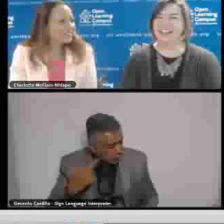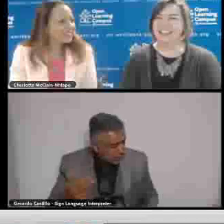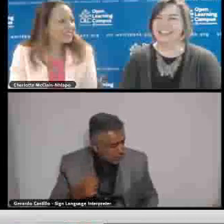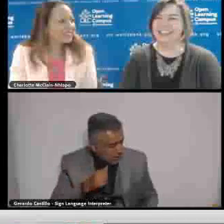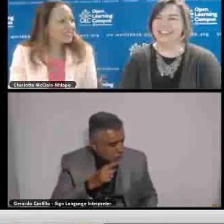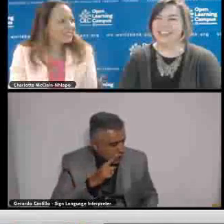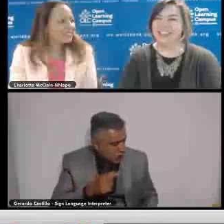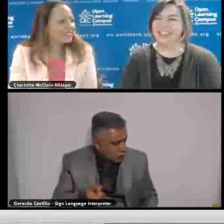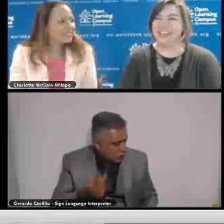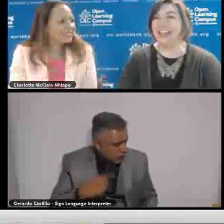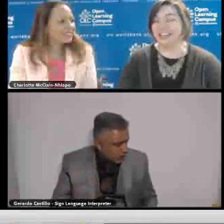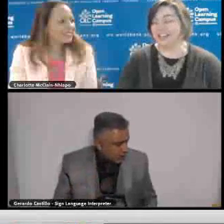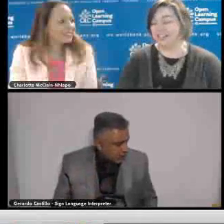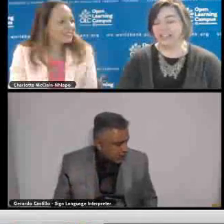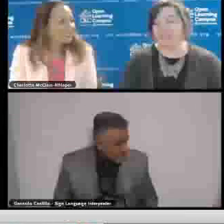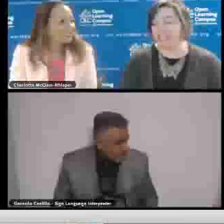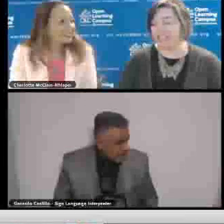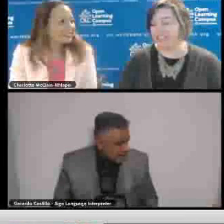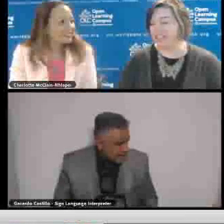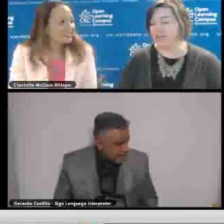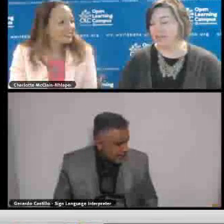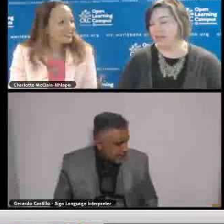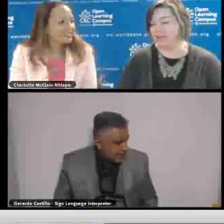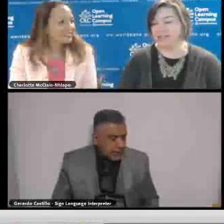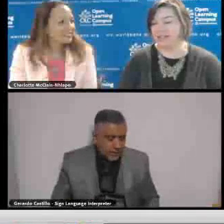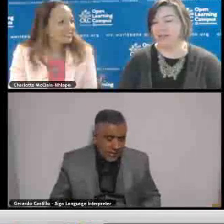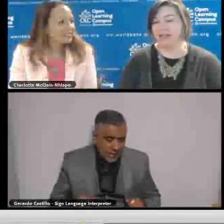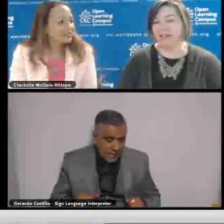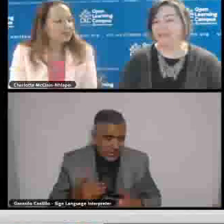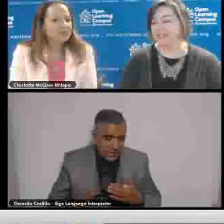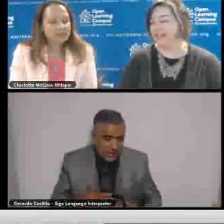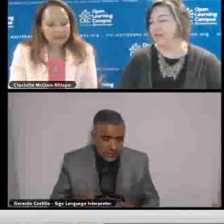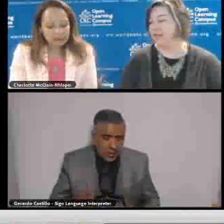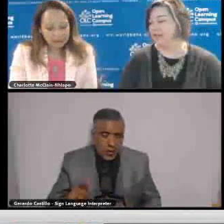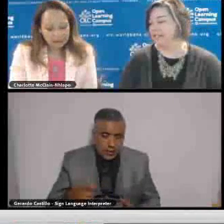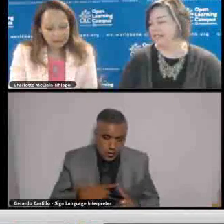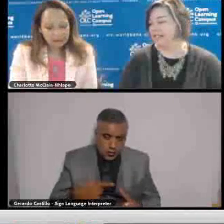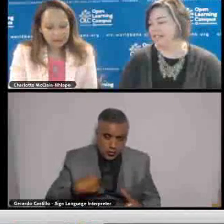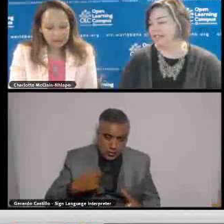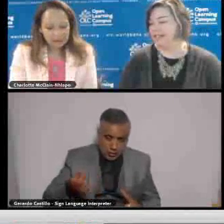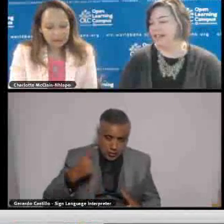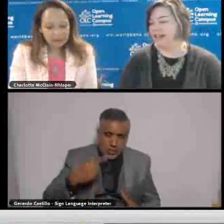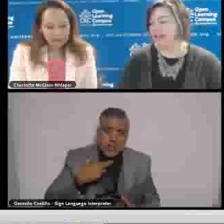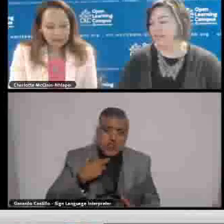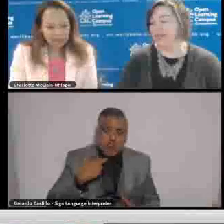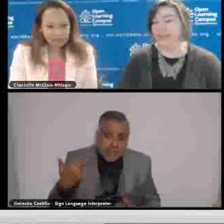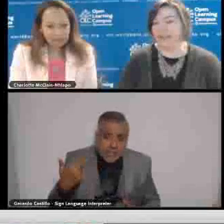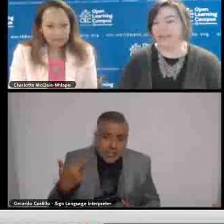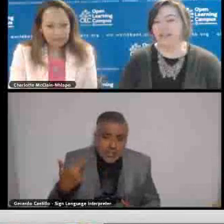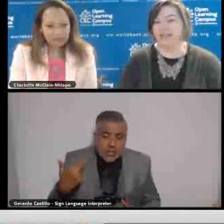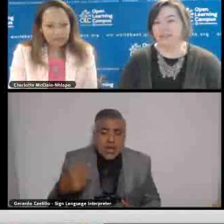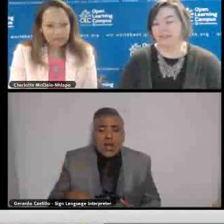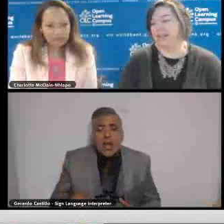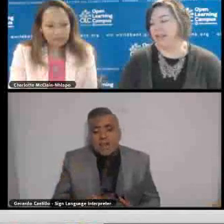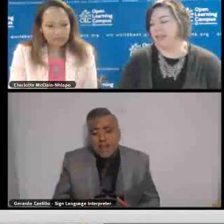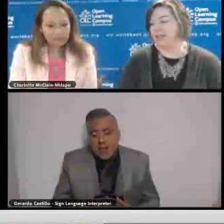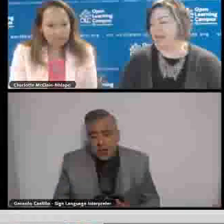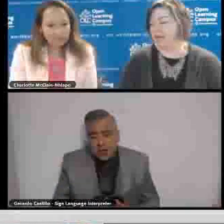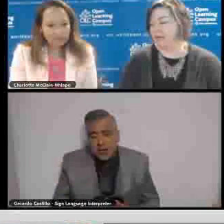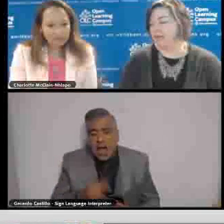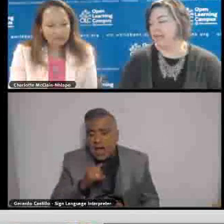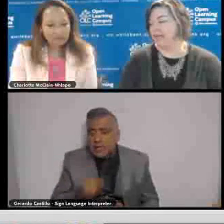It's again, taking the steps. You have to start with understanding what the risk is, and then you can identify